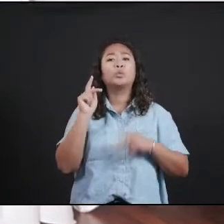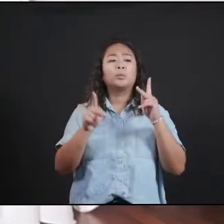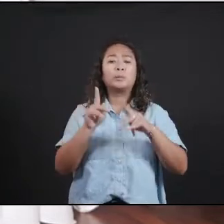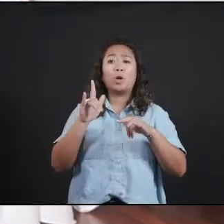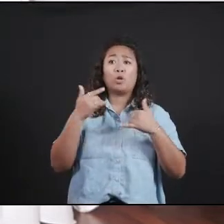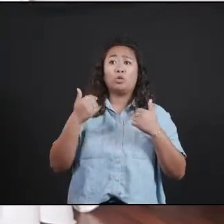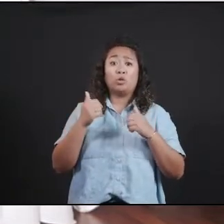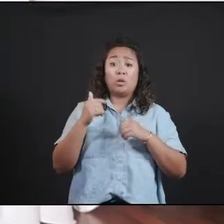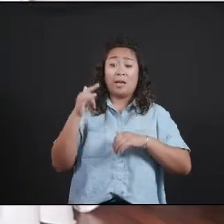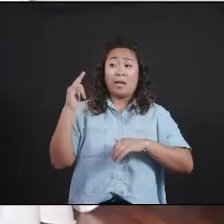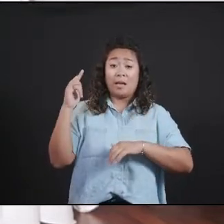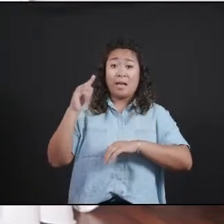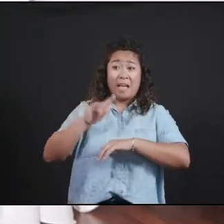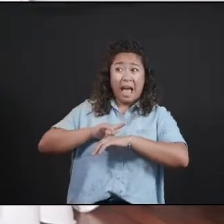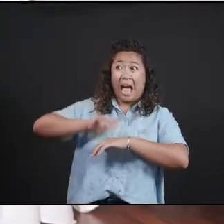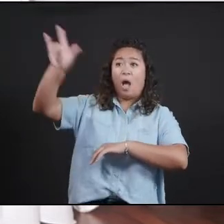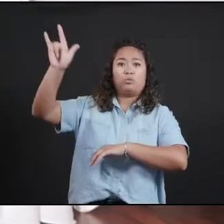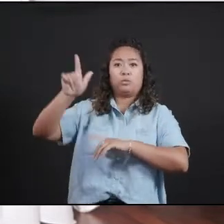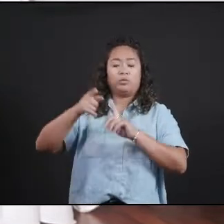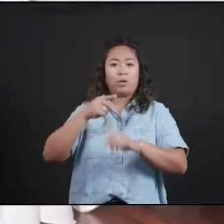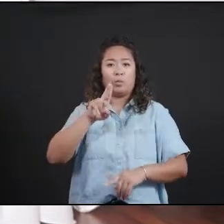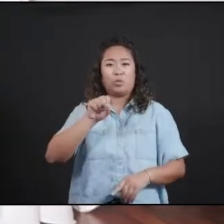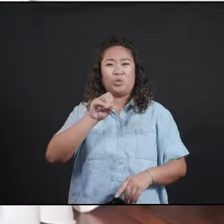I can hear the line.